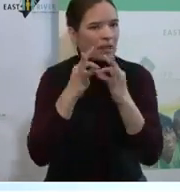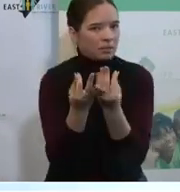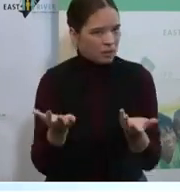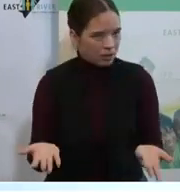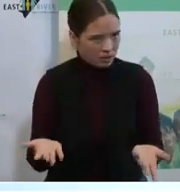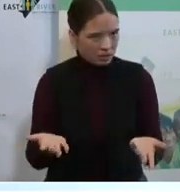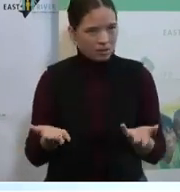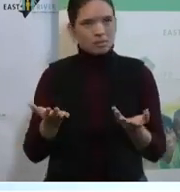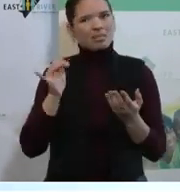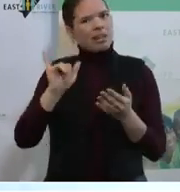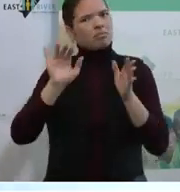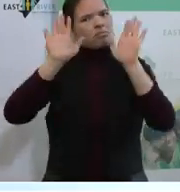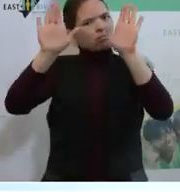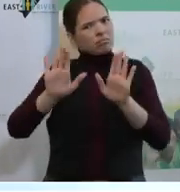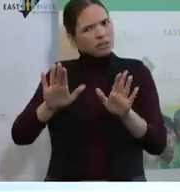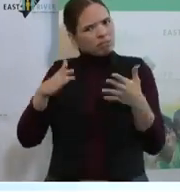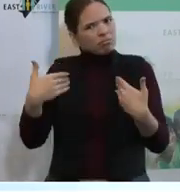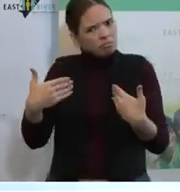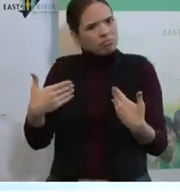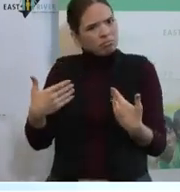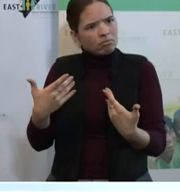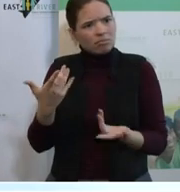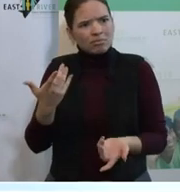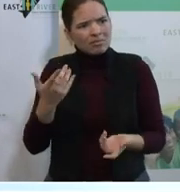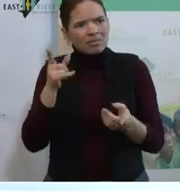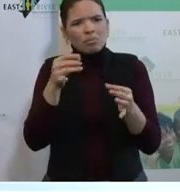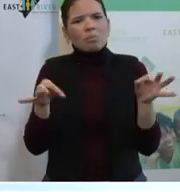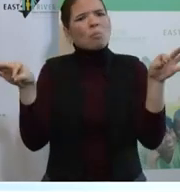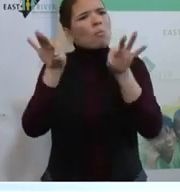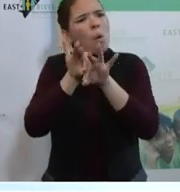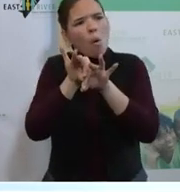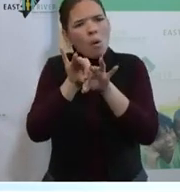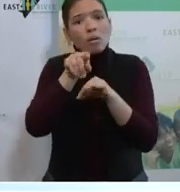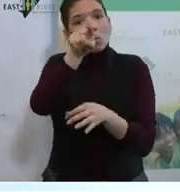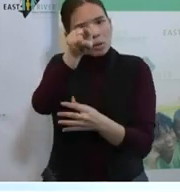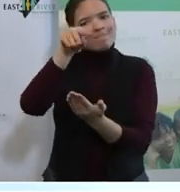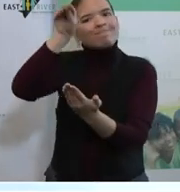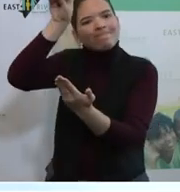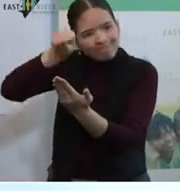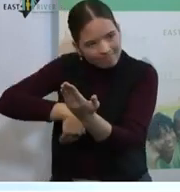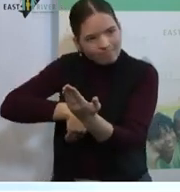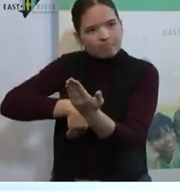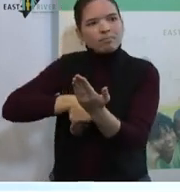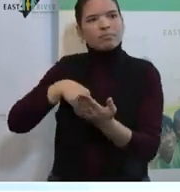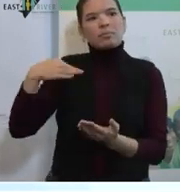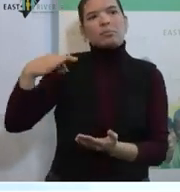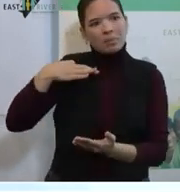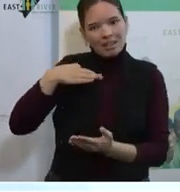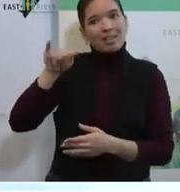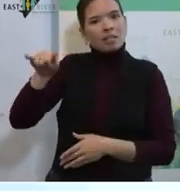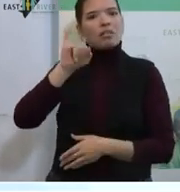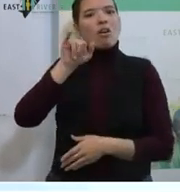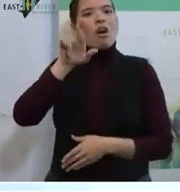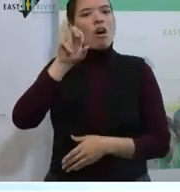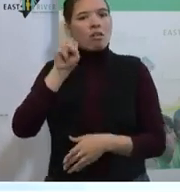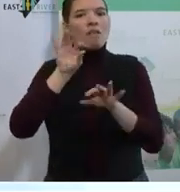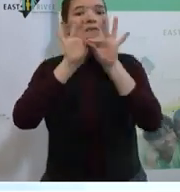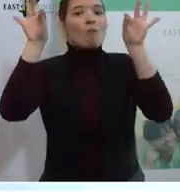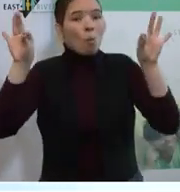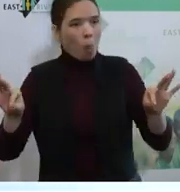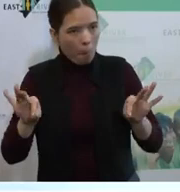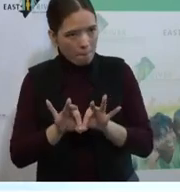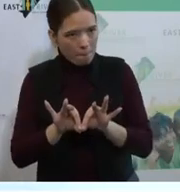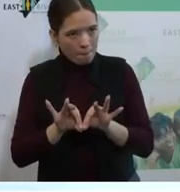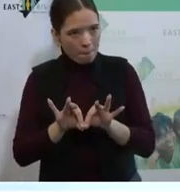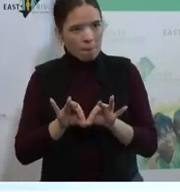you are filing and filling out the IRS form when you do your taxes. In the district,